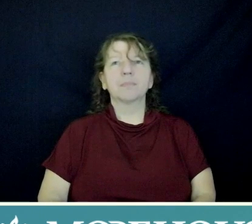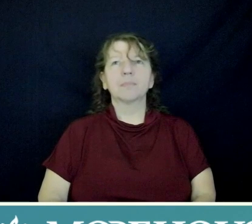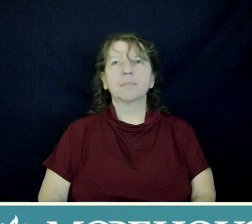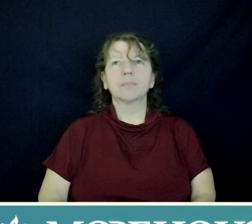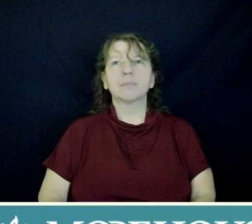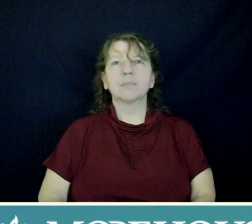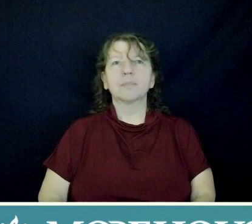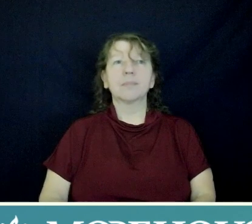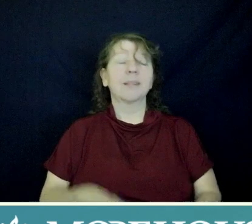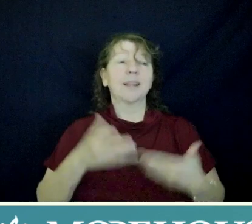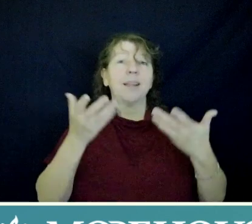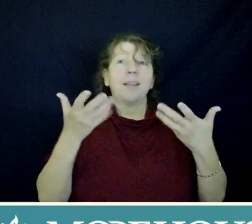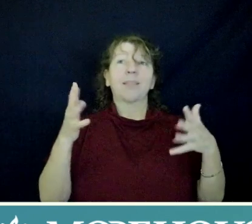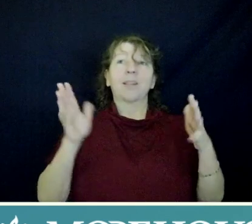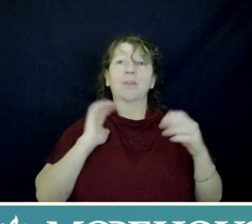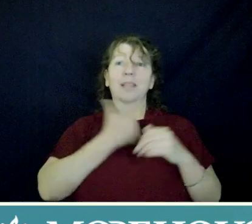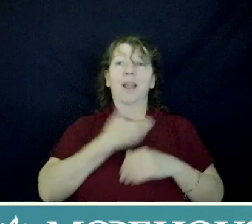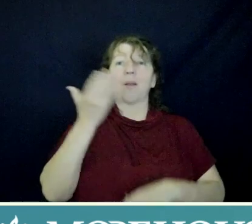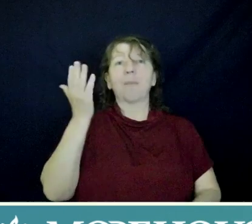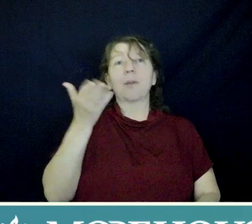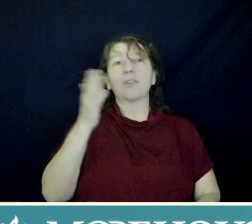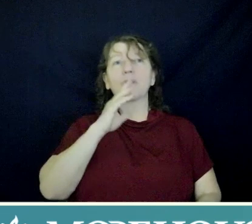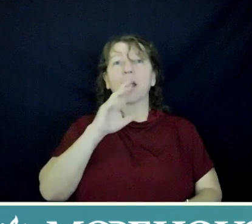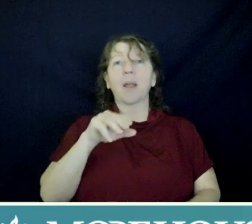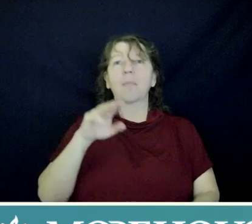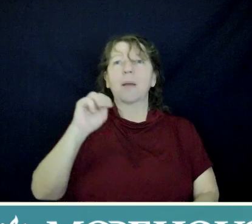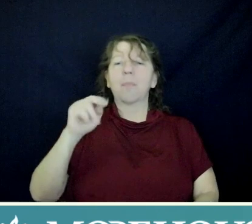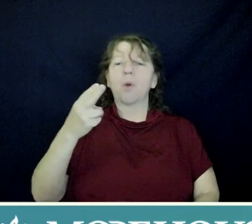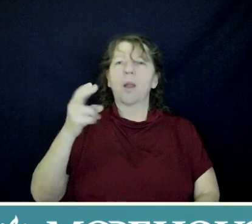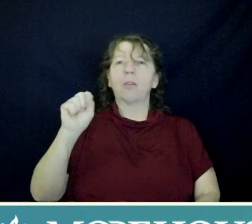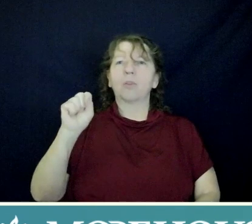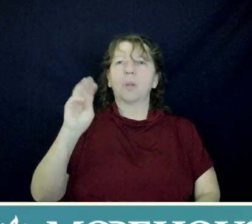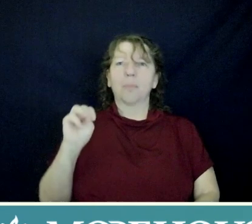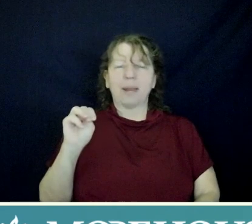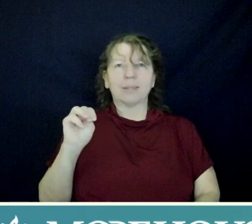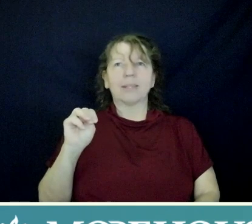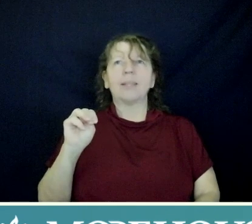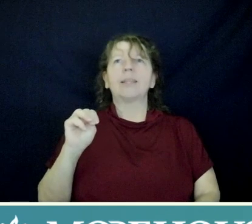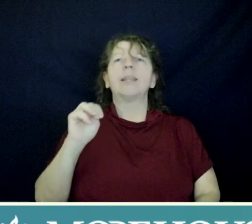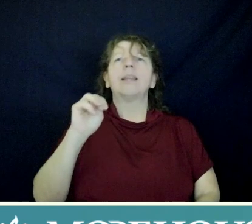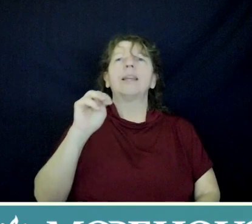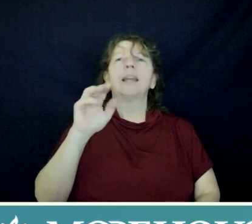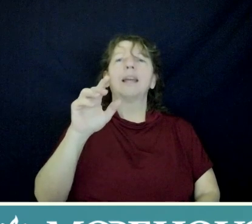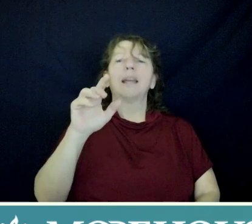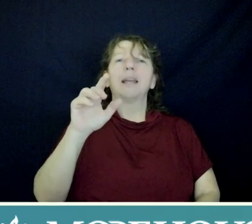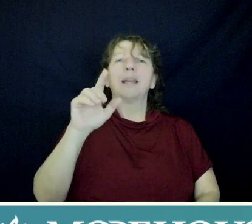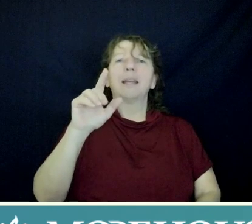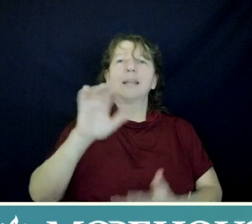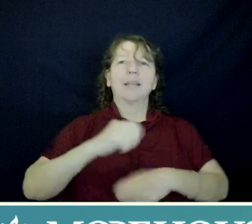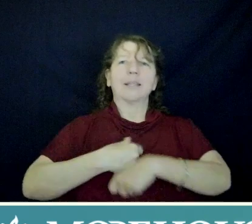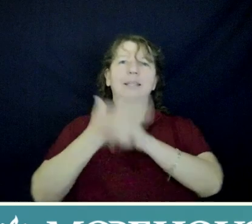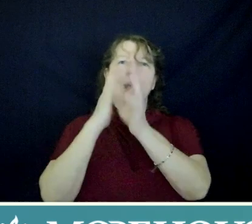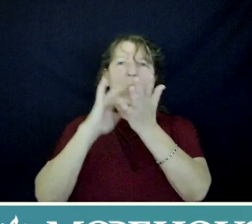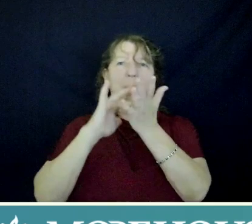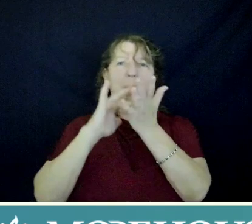And this concludes our presentation about the Morehouse School of Medicine telemedicine program. Thank you.